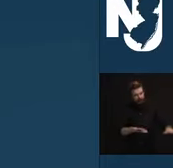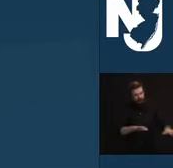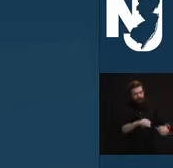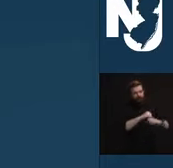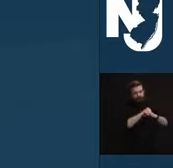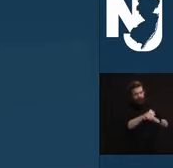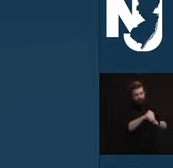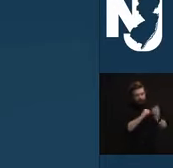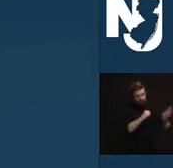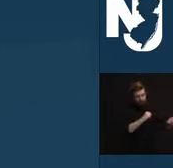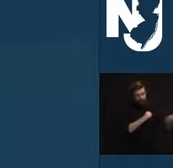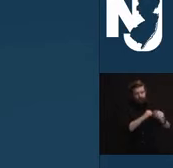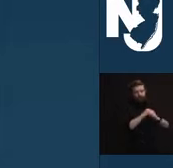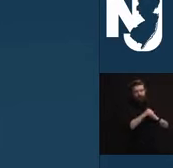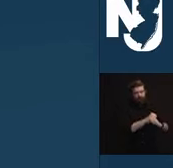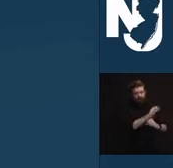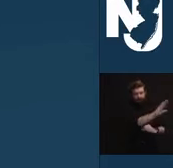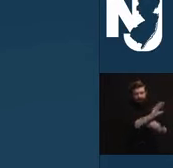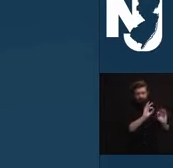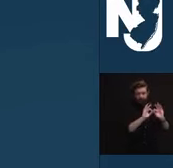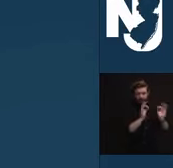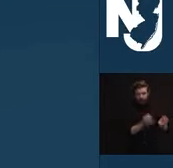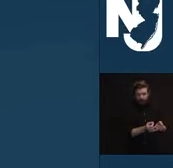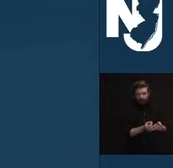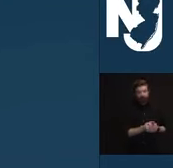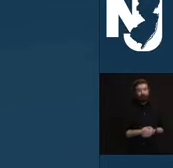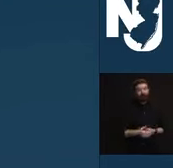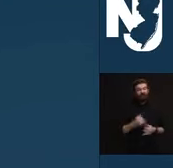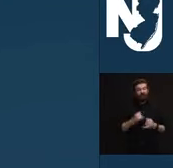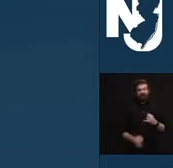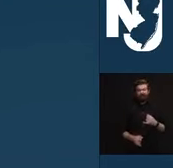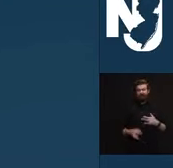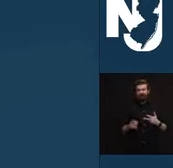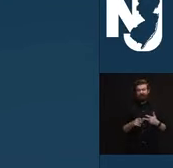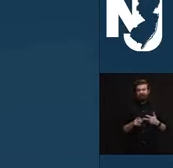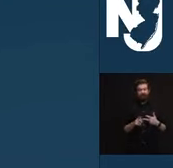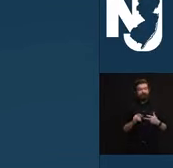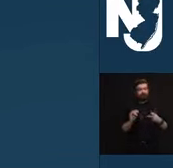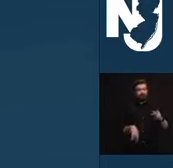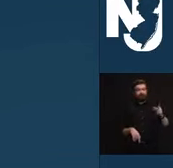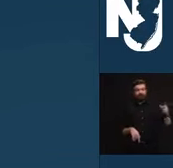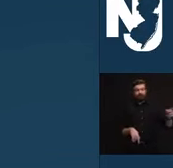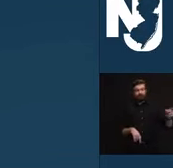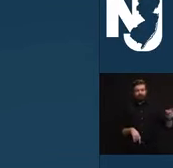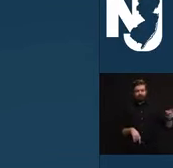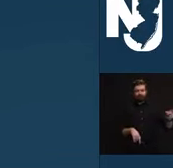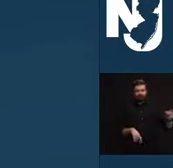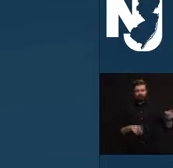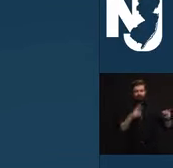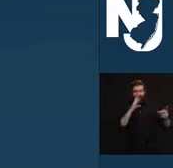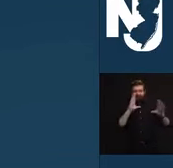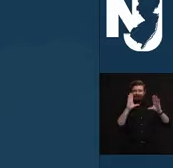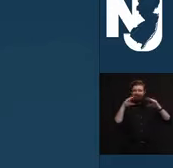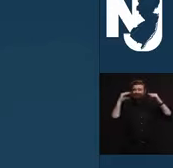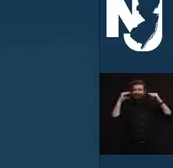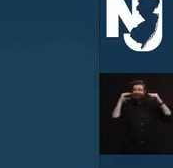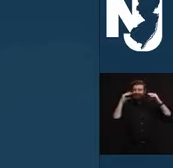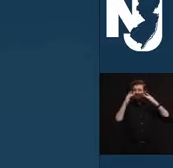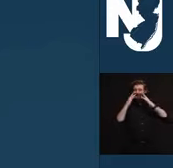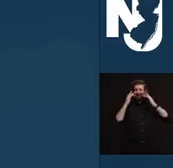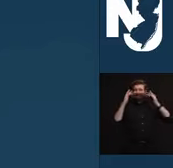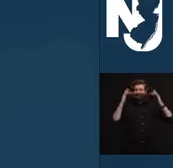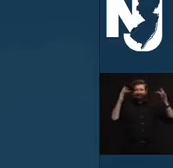family. And finally, for today, we recall this guy. Look at that smile. Melvin Falcone